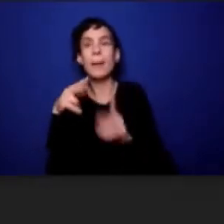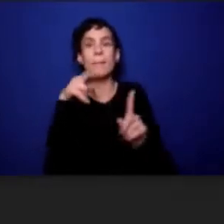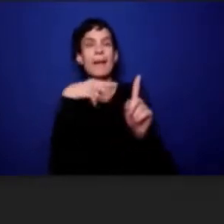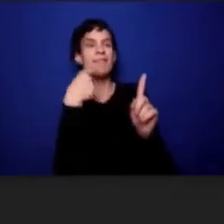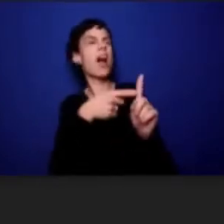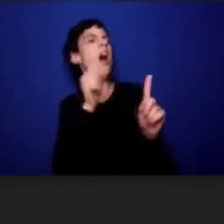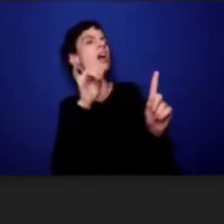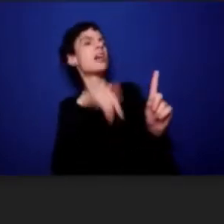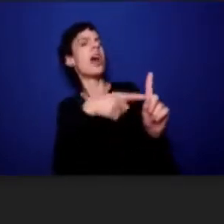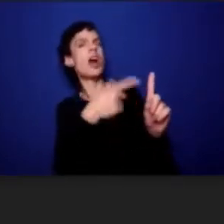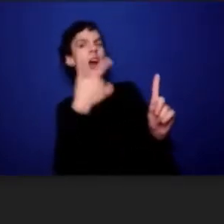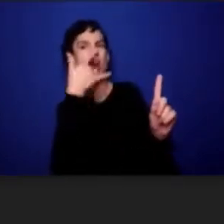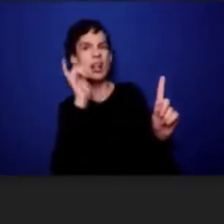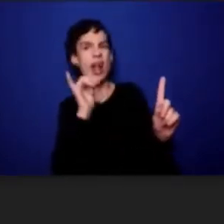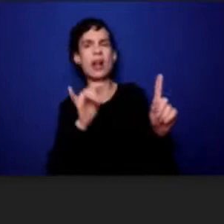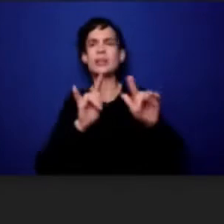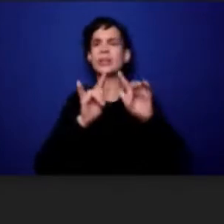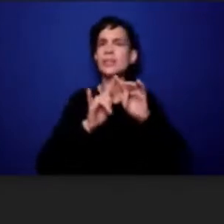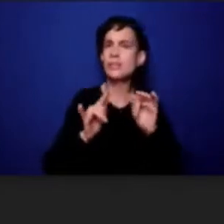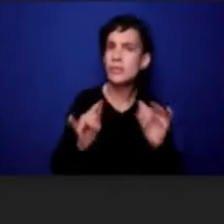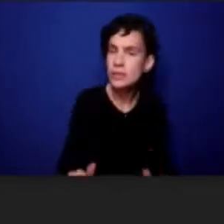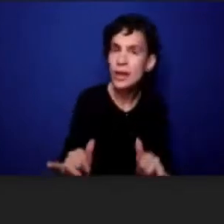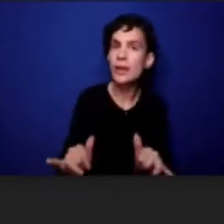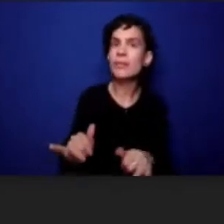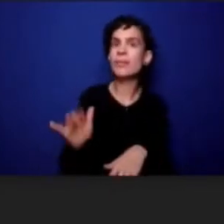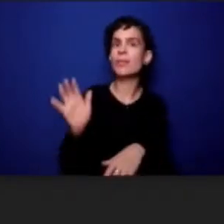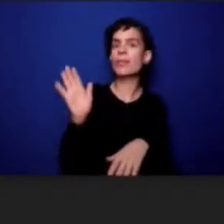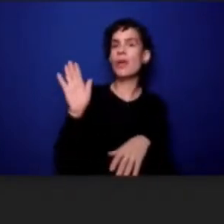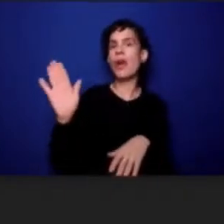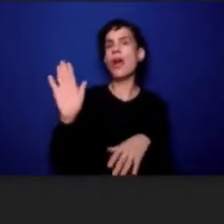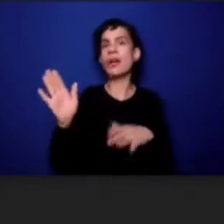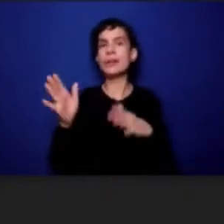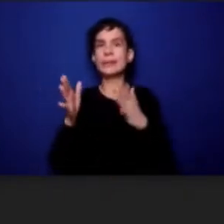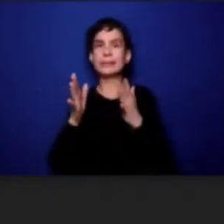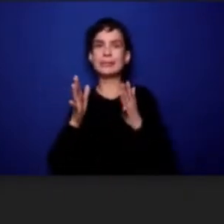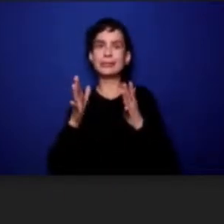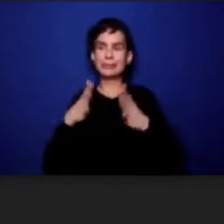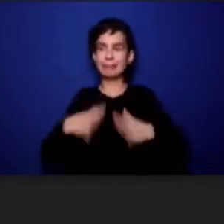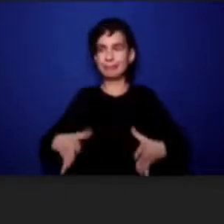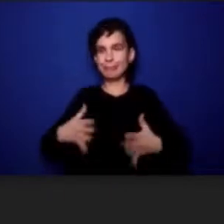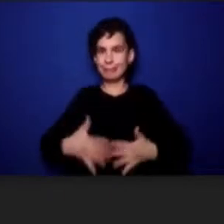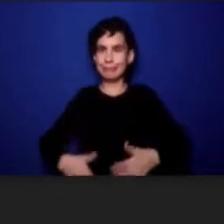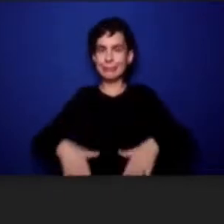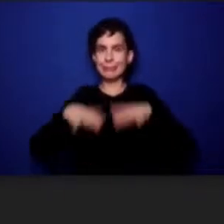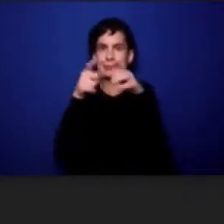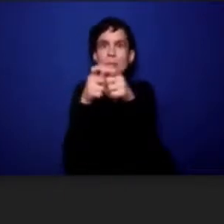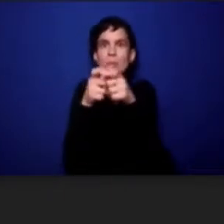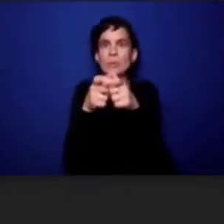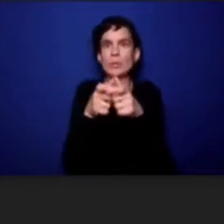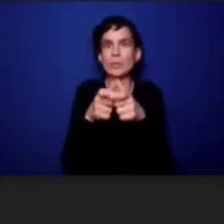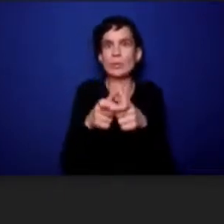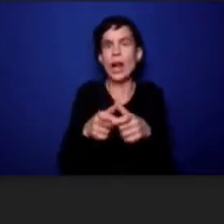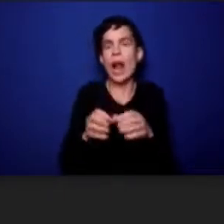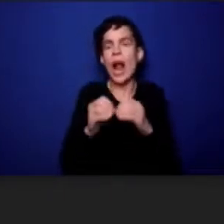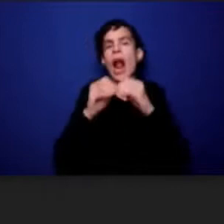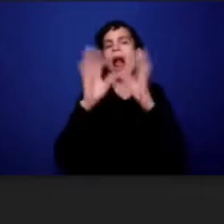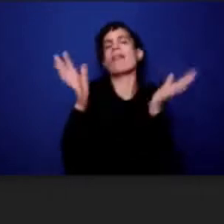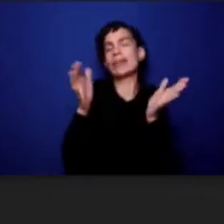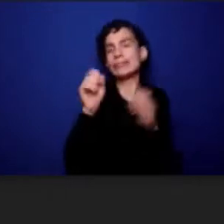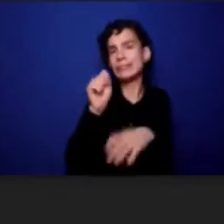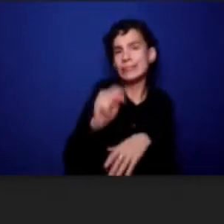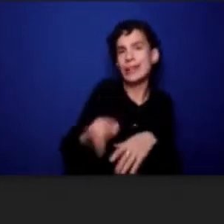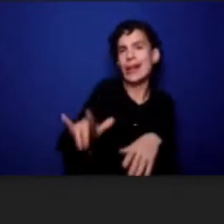while also saying in the same breath her waist was shown as 5 inches wide because it was a stylized representation?